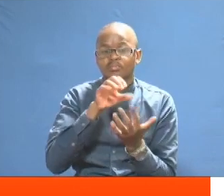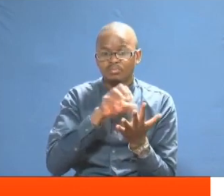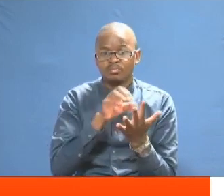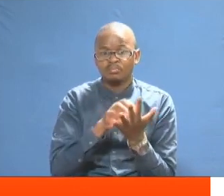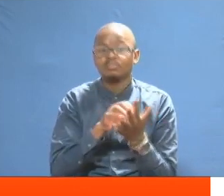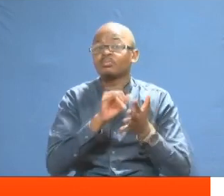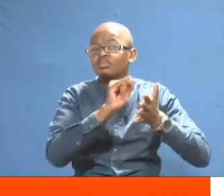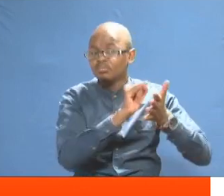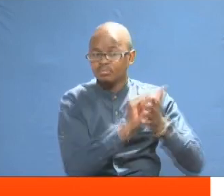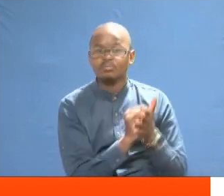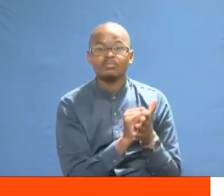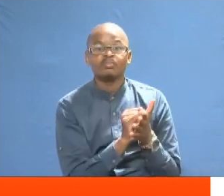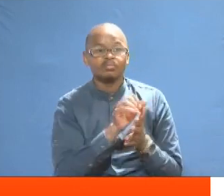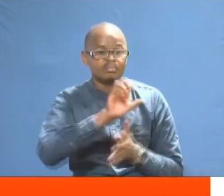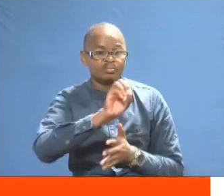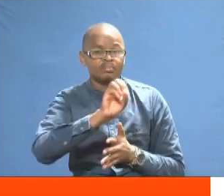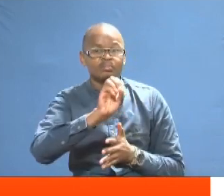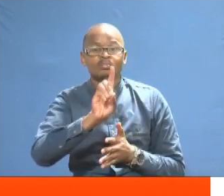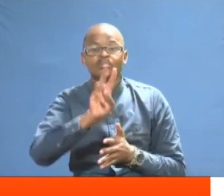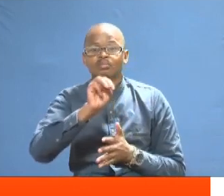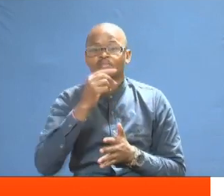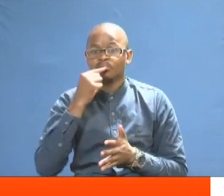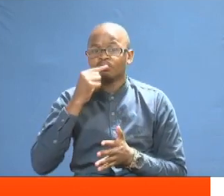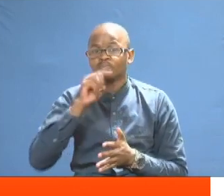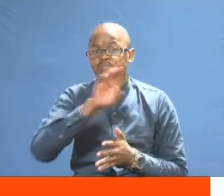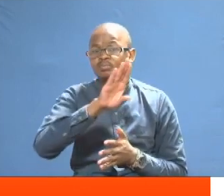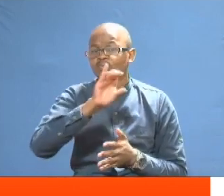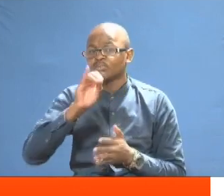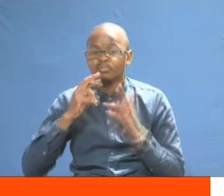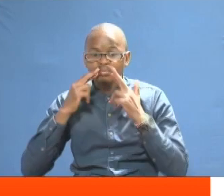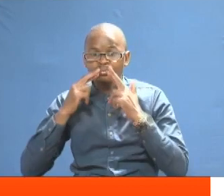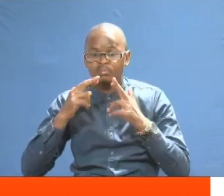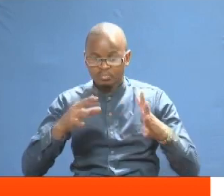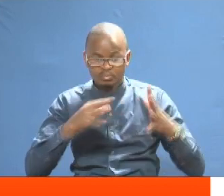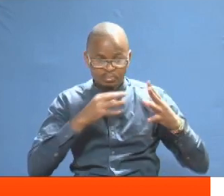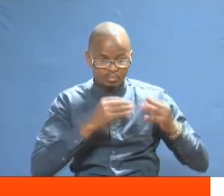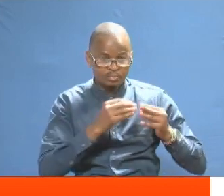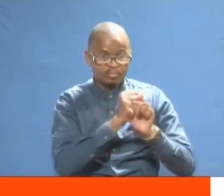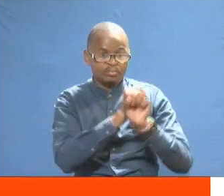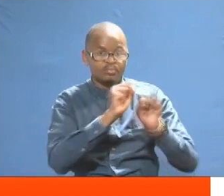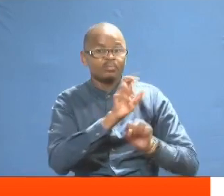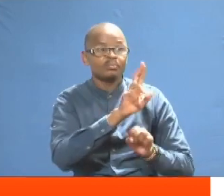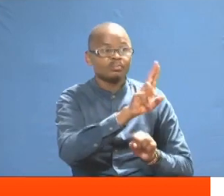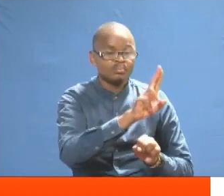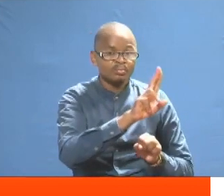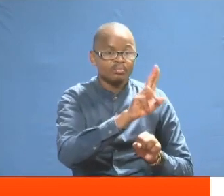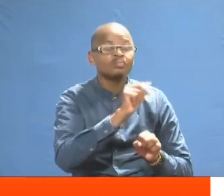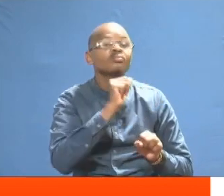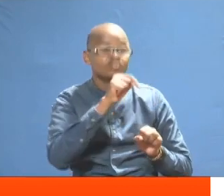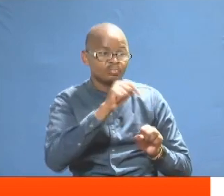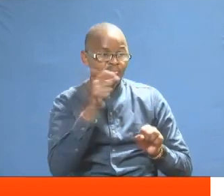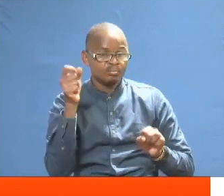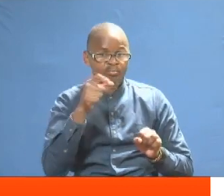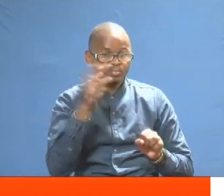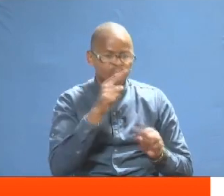situation, given that ODM leader Raila Odinga has said the BBI report will be received by President not sometime this